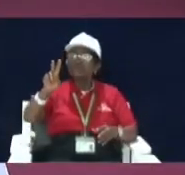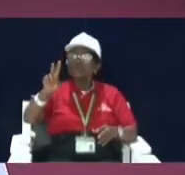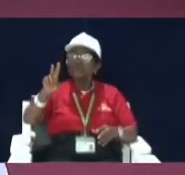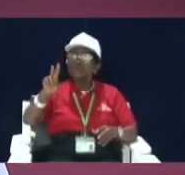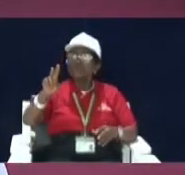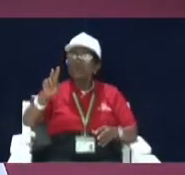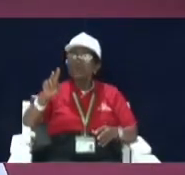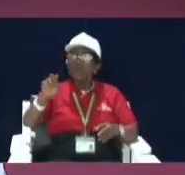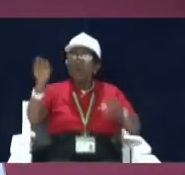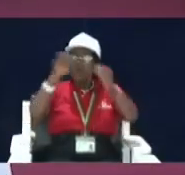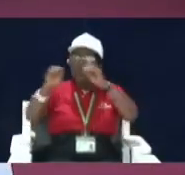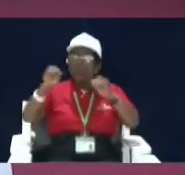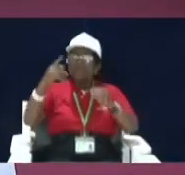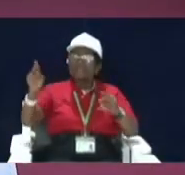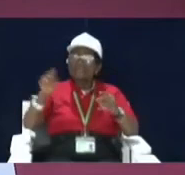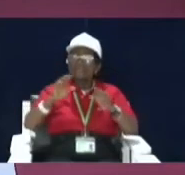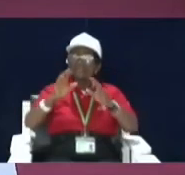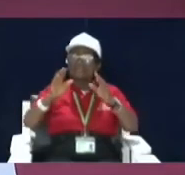nation.